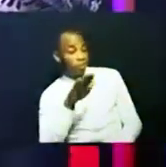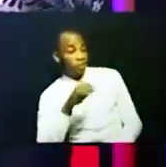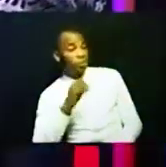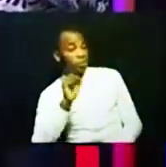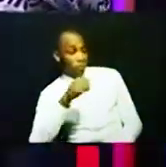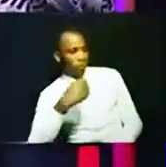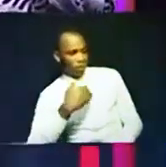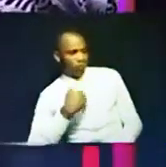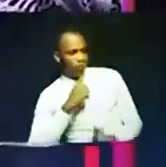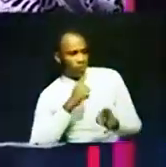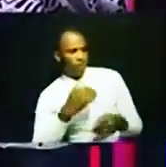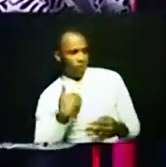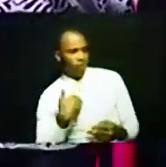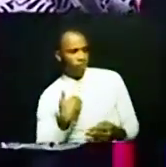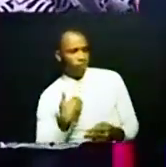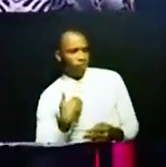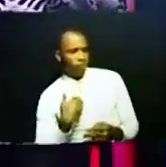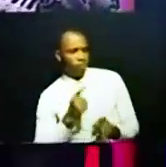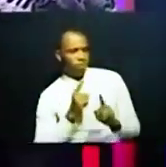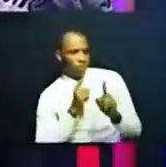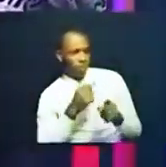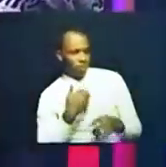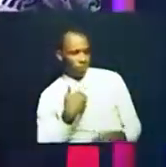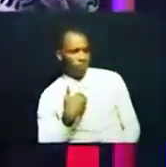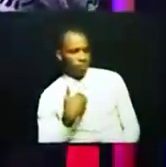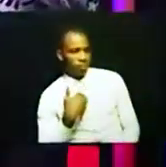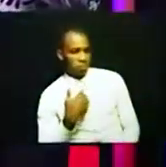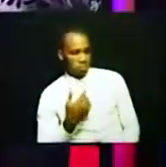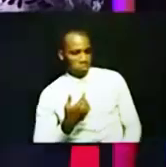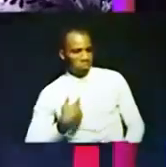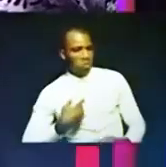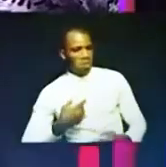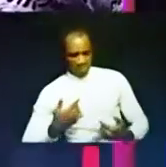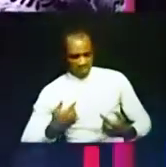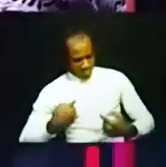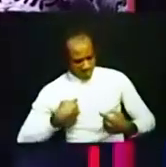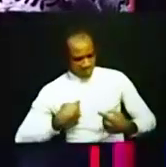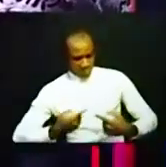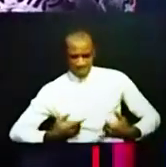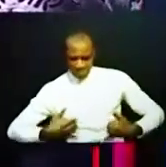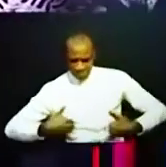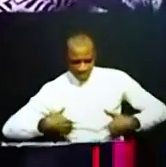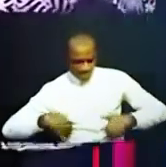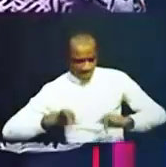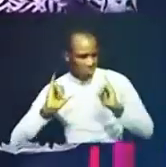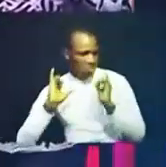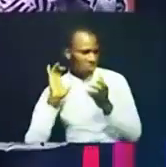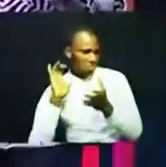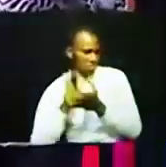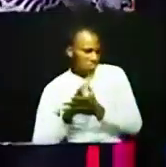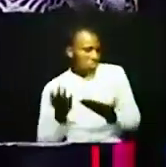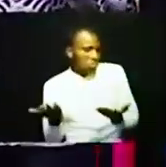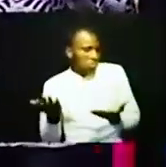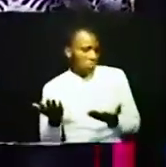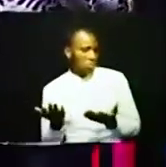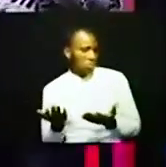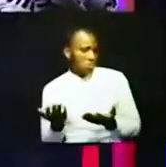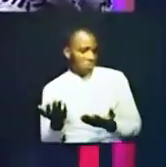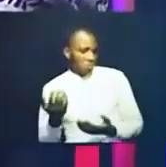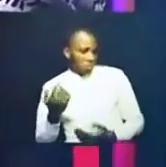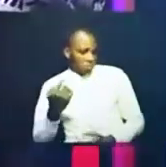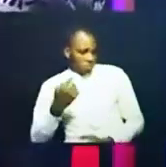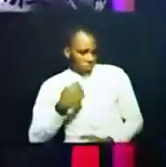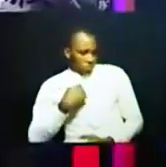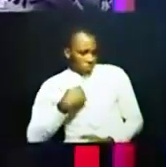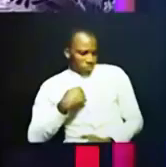an answer. Ani me o muaye and I'm living it. Na sa muaye no krambo no ni mabrabo. I consider